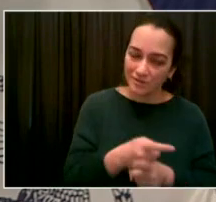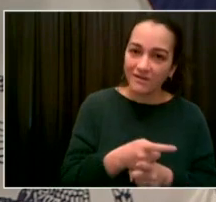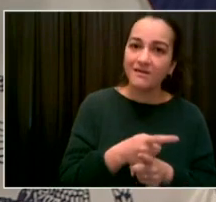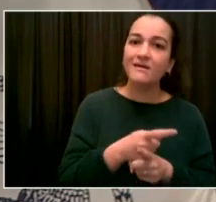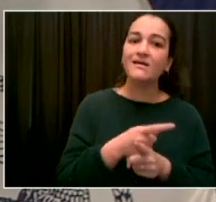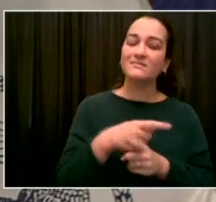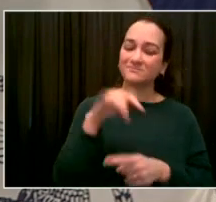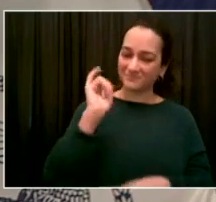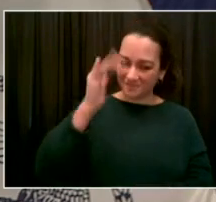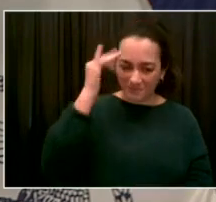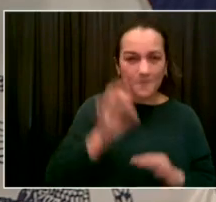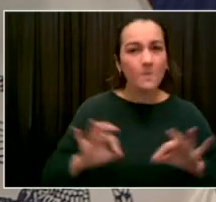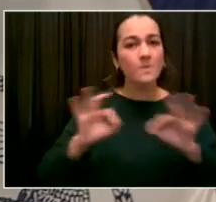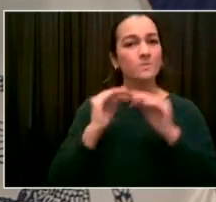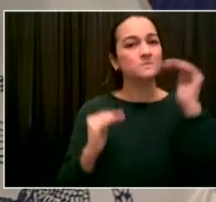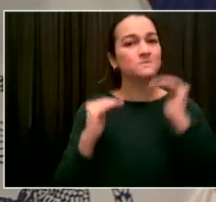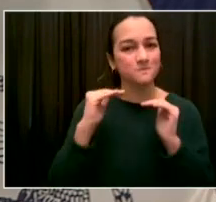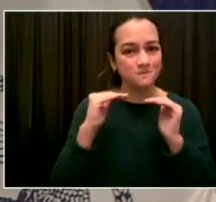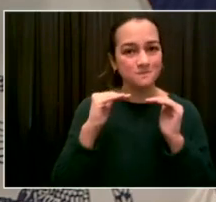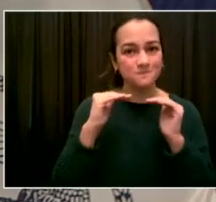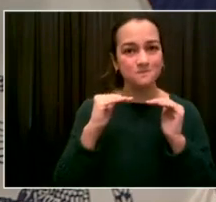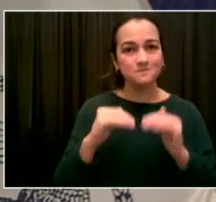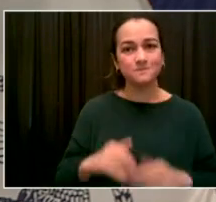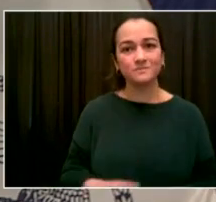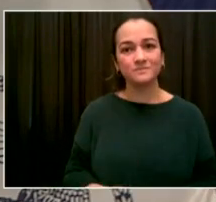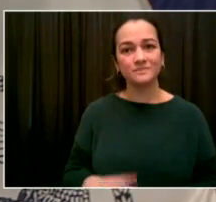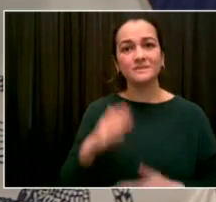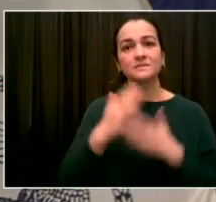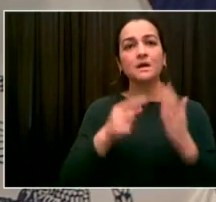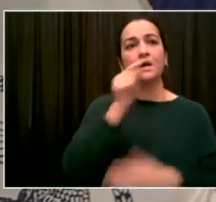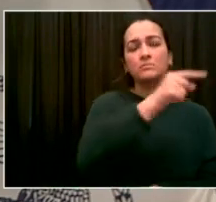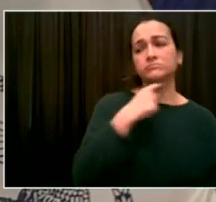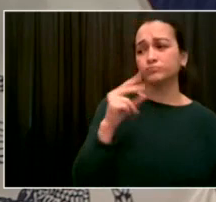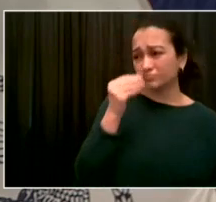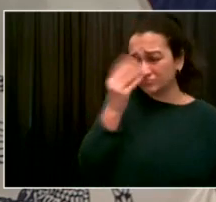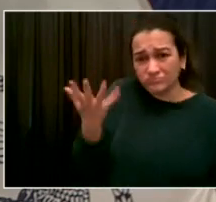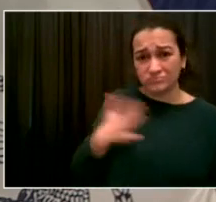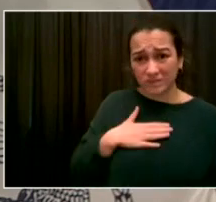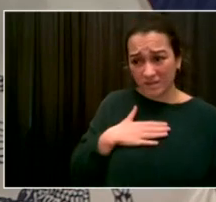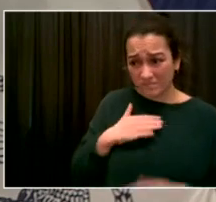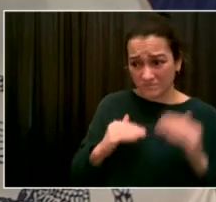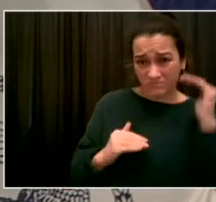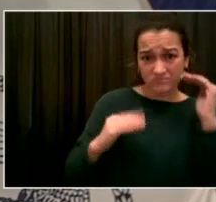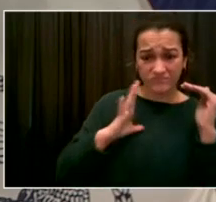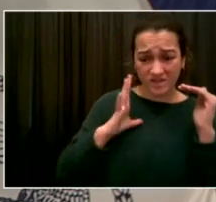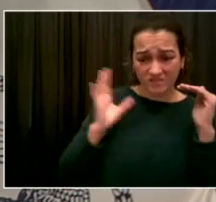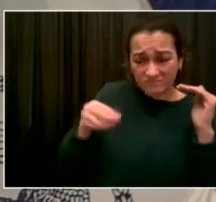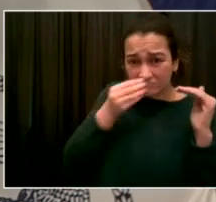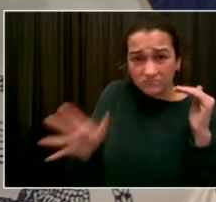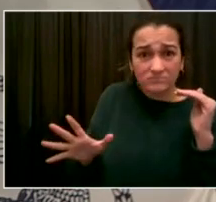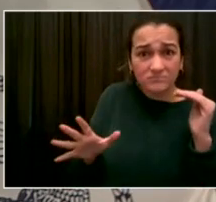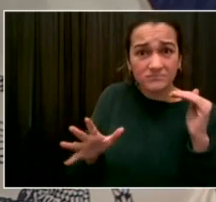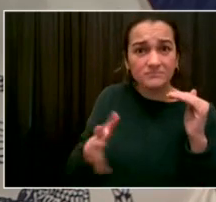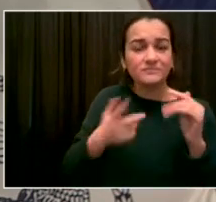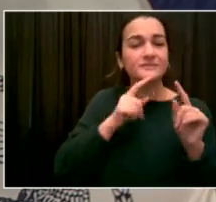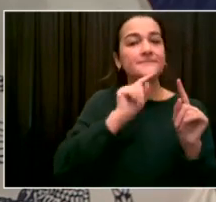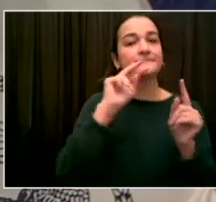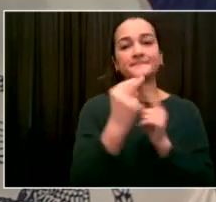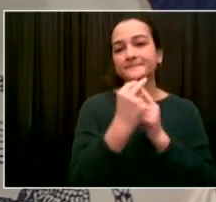wealthy on a much higher level. I believe the wealthy are not paying their fair share of taxes. I think there's actually some wealthy people who agree with